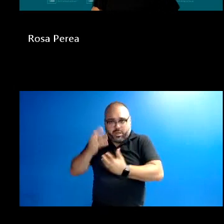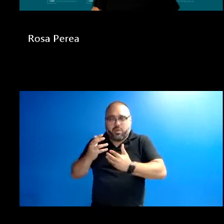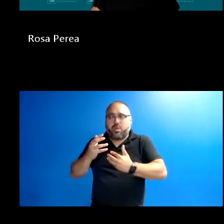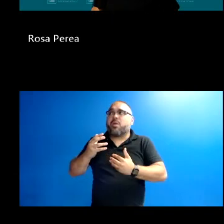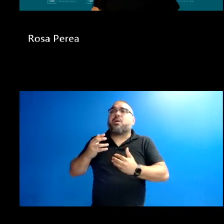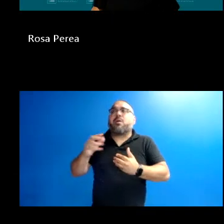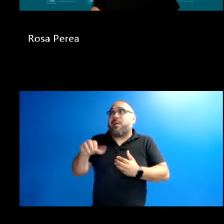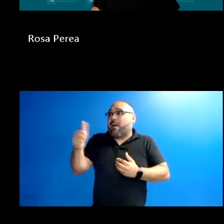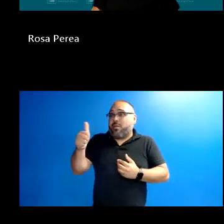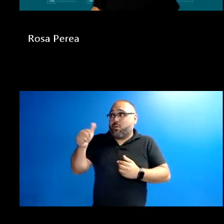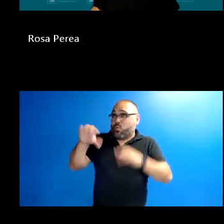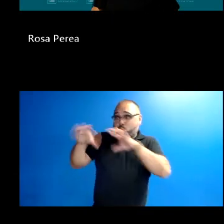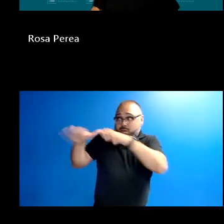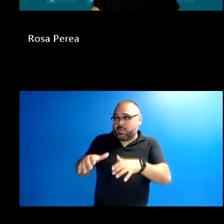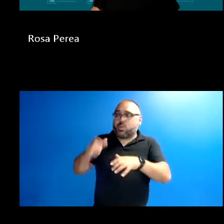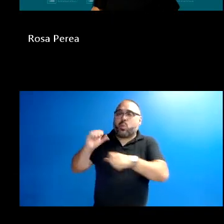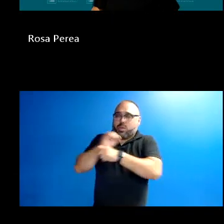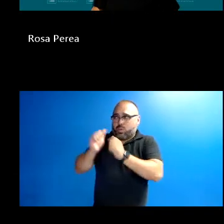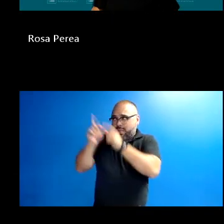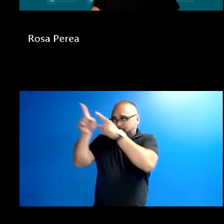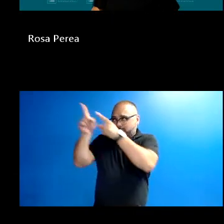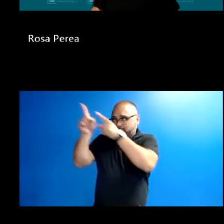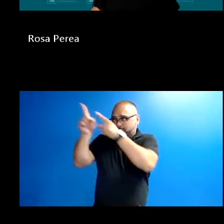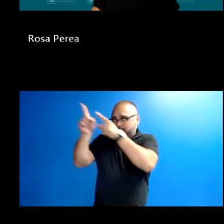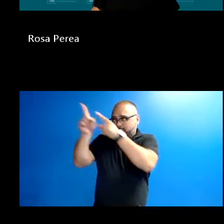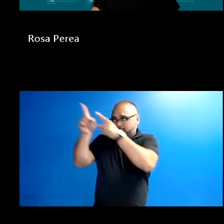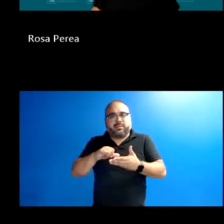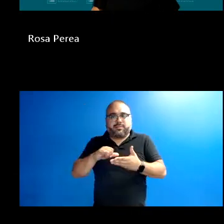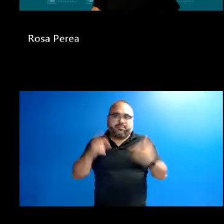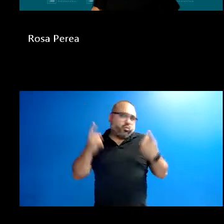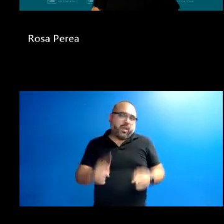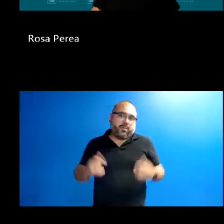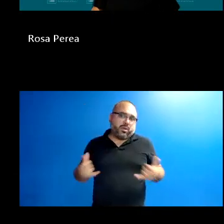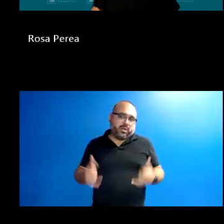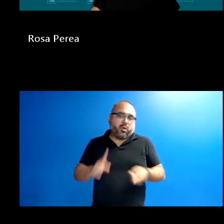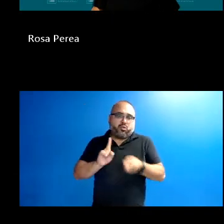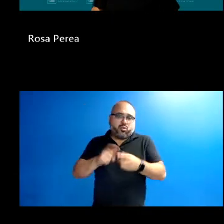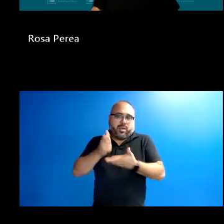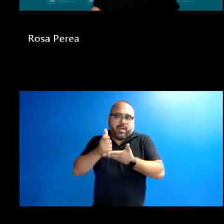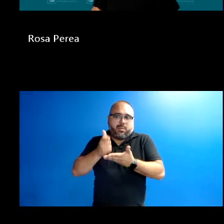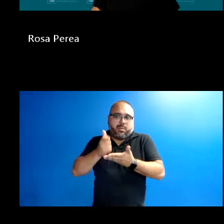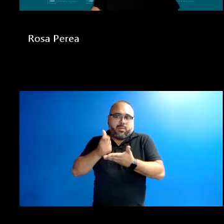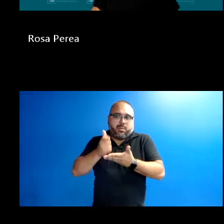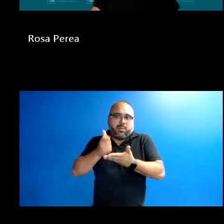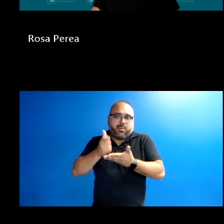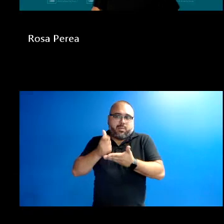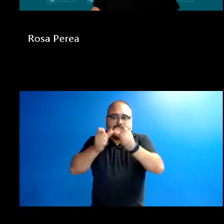But that's where we are right now. In order to keep our community safe, PSPS is still